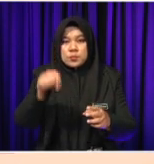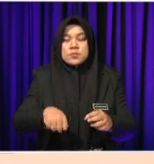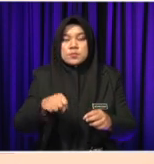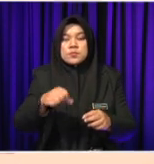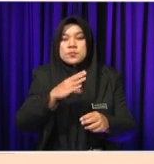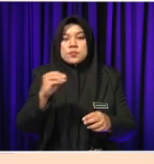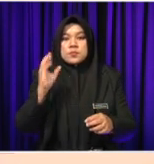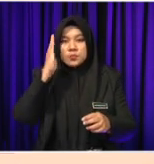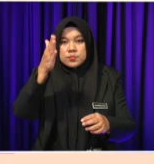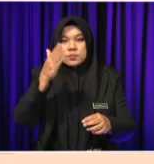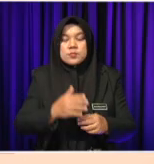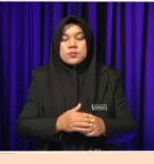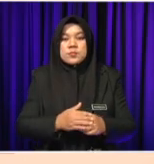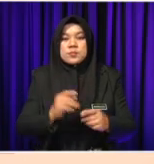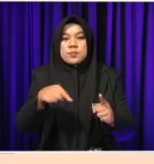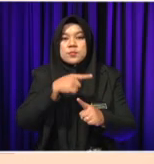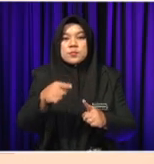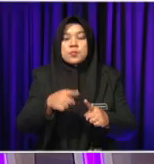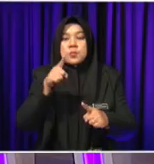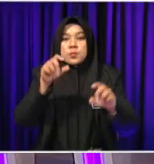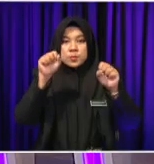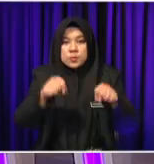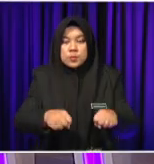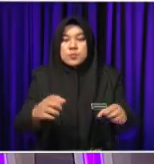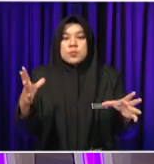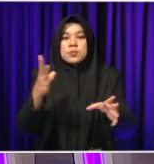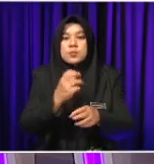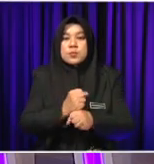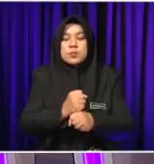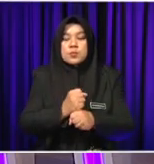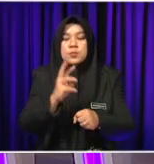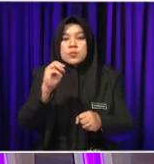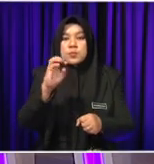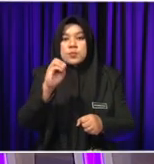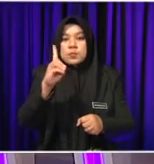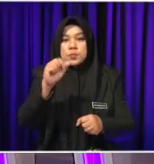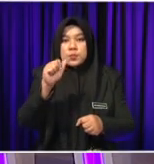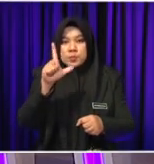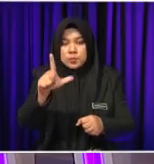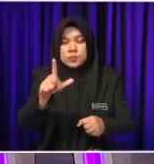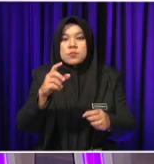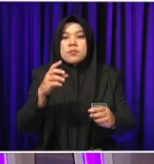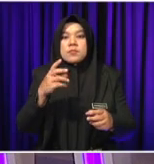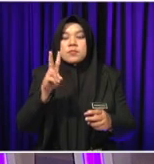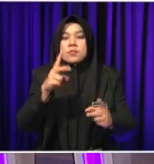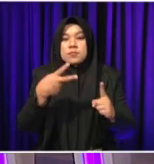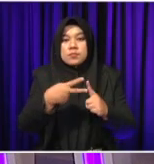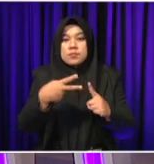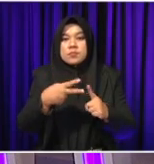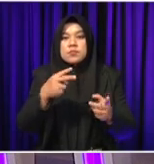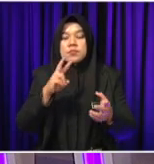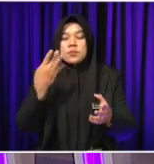listen up, guys. When you are able to capture the modal verb, that is where the green color comes in. Good job, Mia.